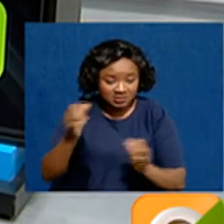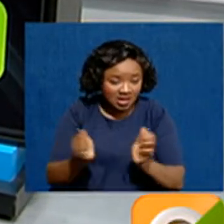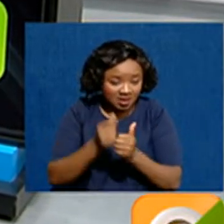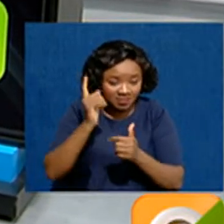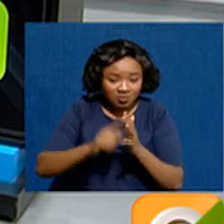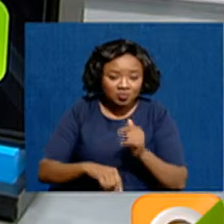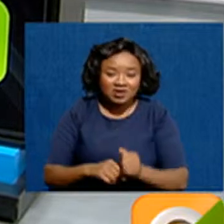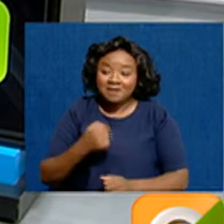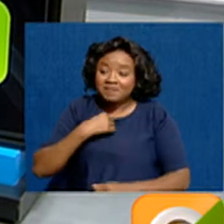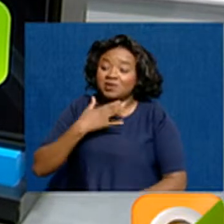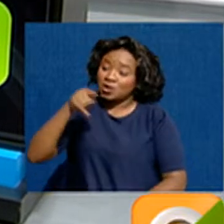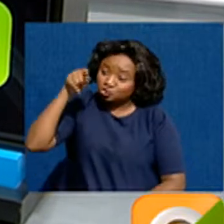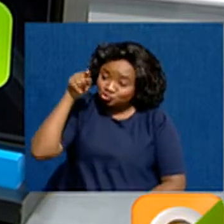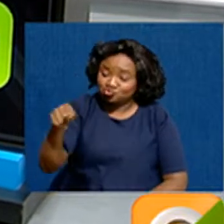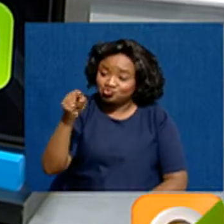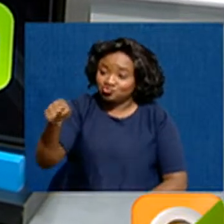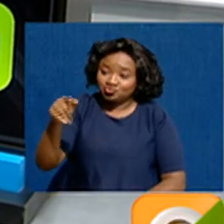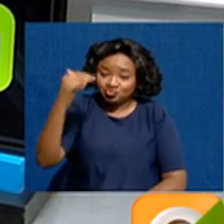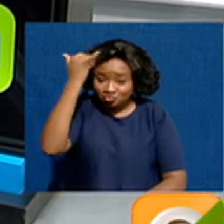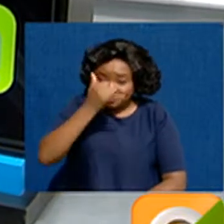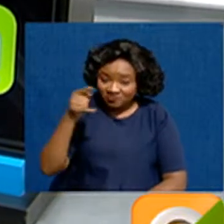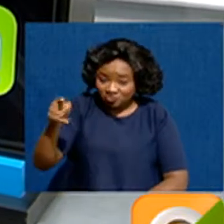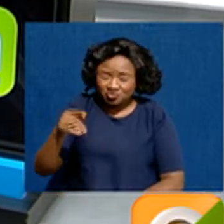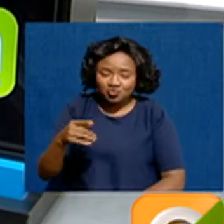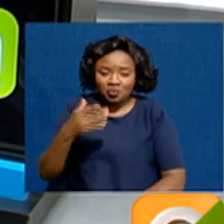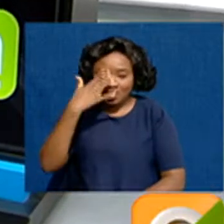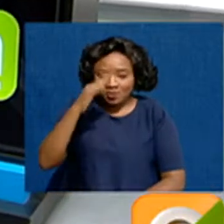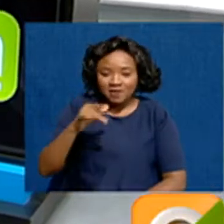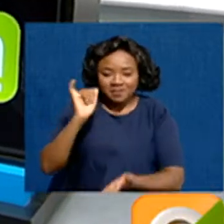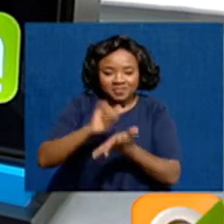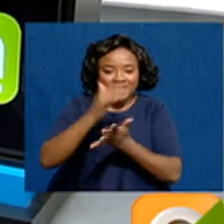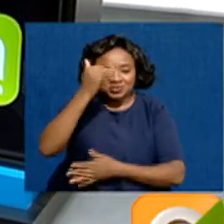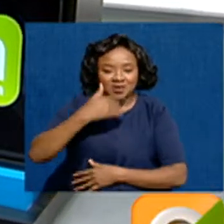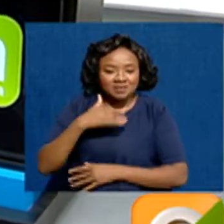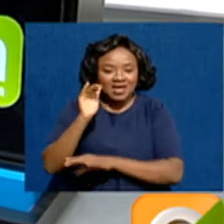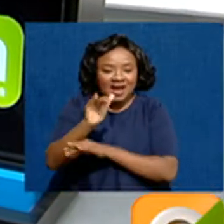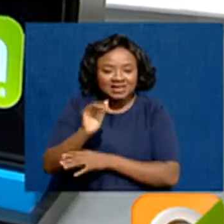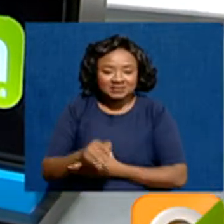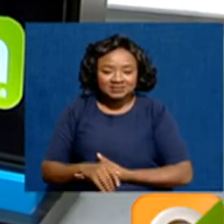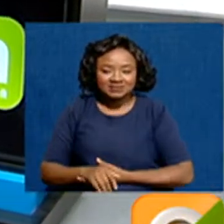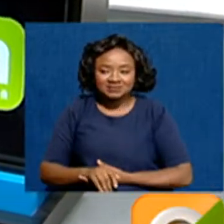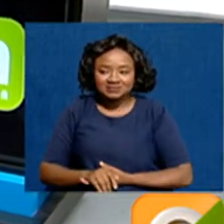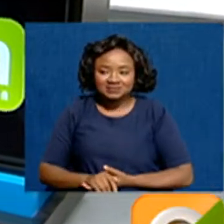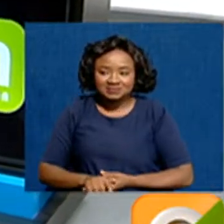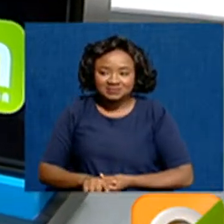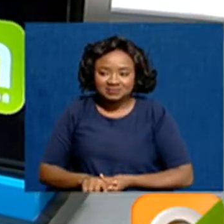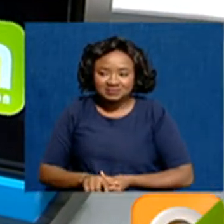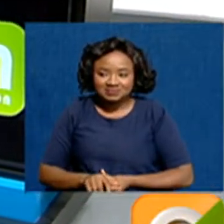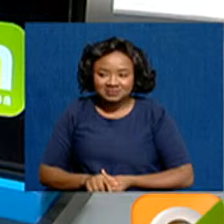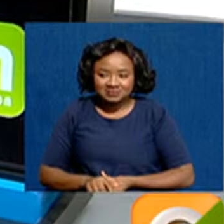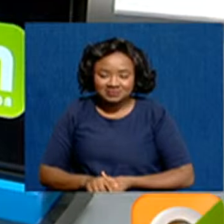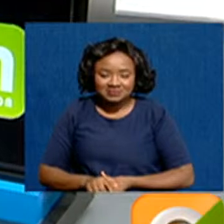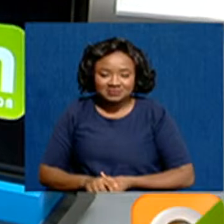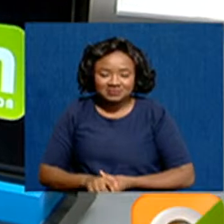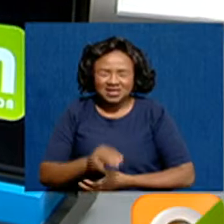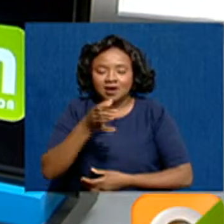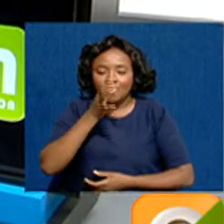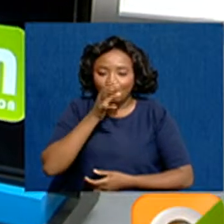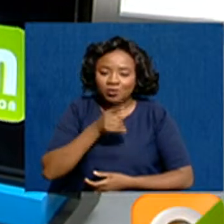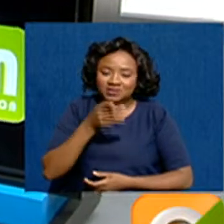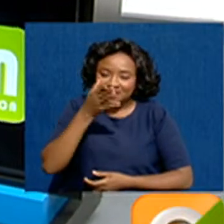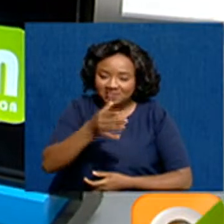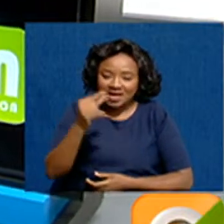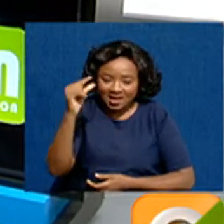I just want you yourself. Have you acquainted yourself? I am asking. That's why I'm asking. The water that is in Garissa